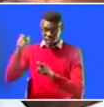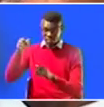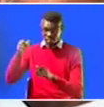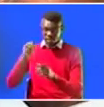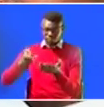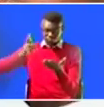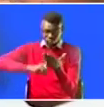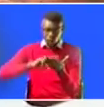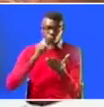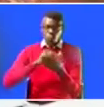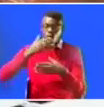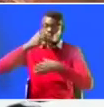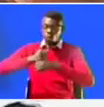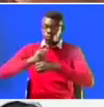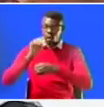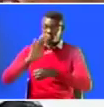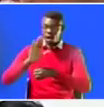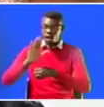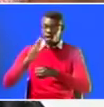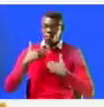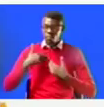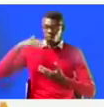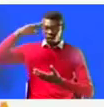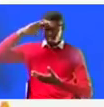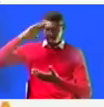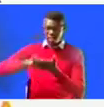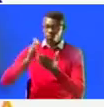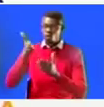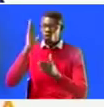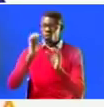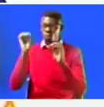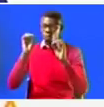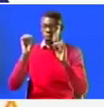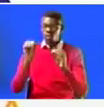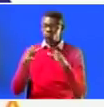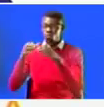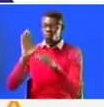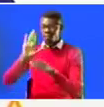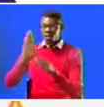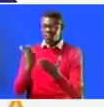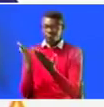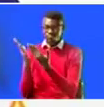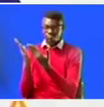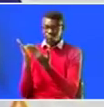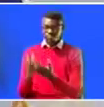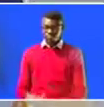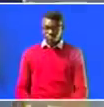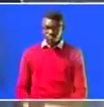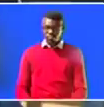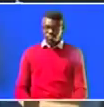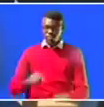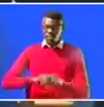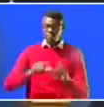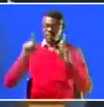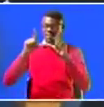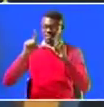to register his organization of non-believers, the Atheist in Kenya group. As soon as we received the certificate, we were